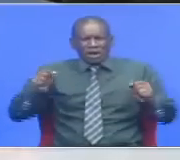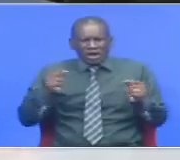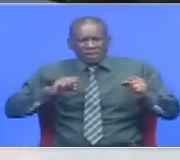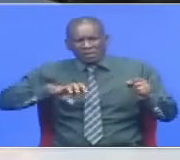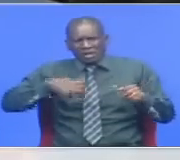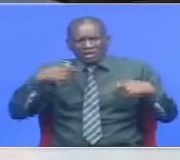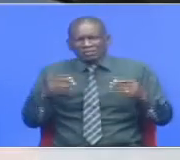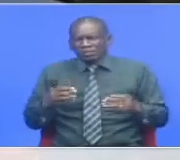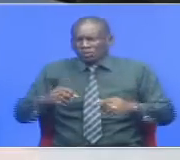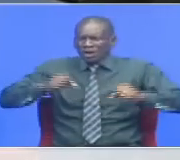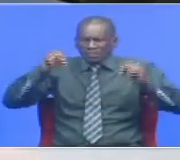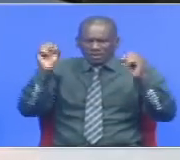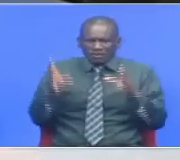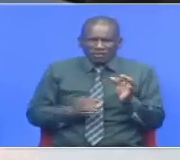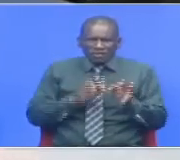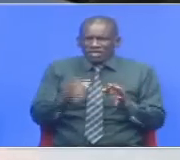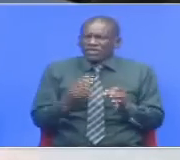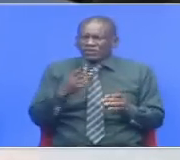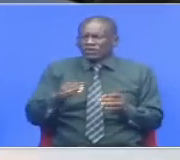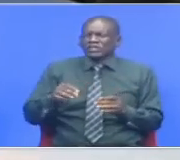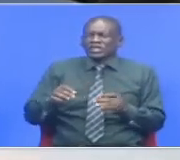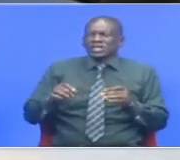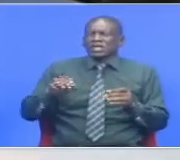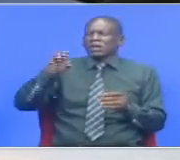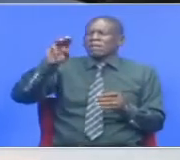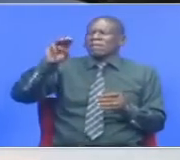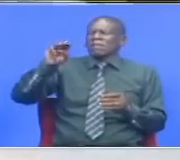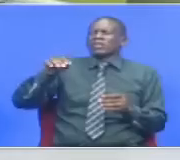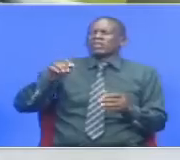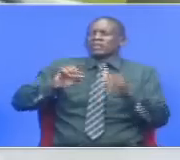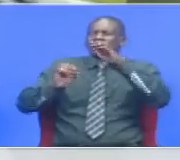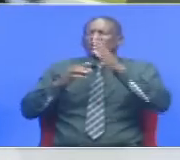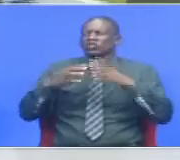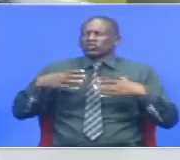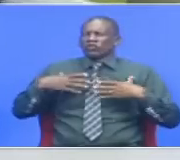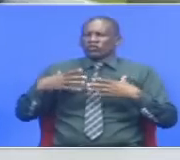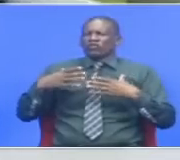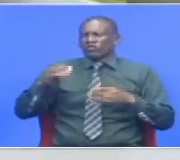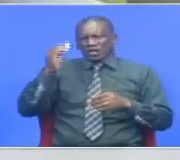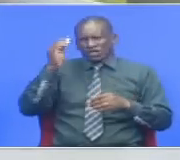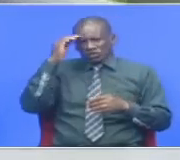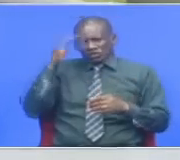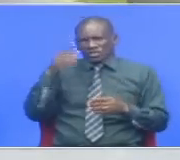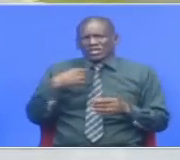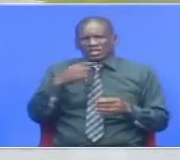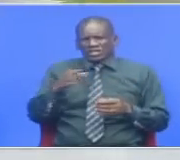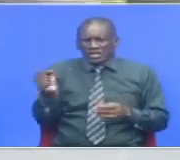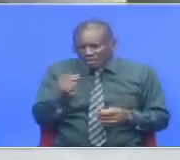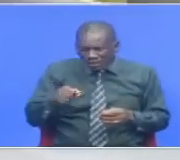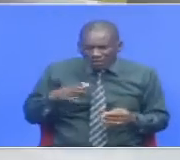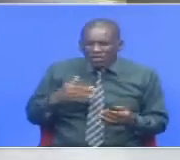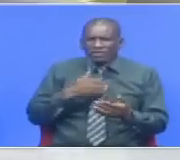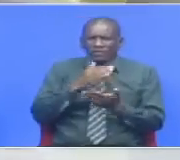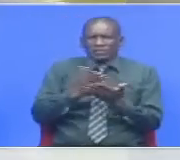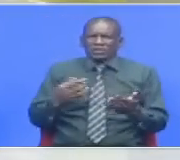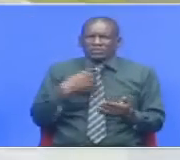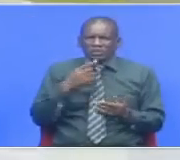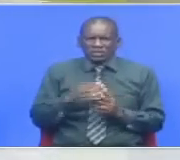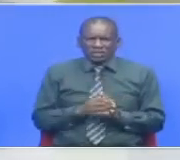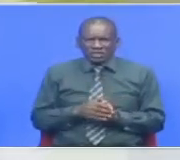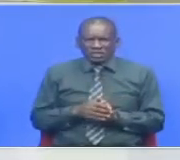some are not. So if you see Magoha, son of Magoha, tell him this grandma has some things to say. Joy is not